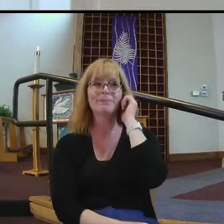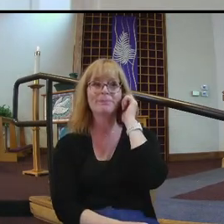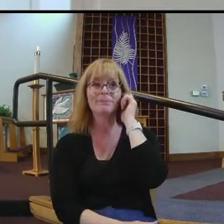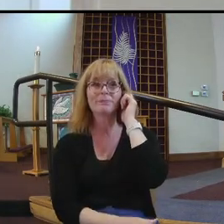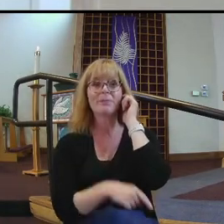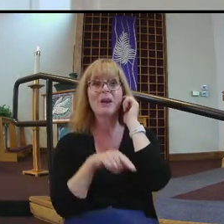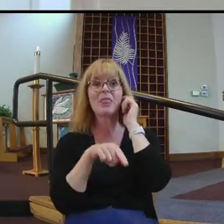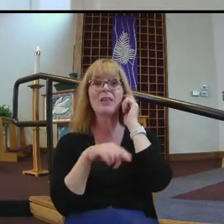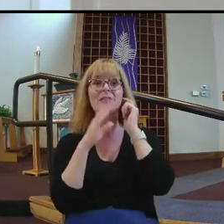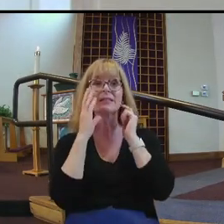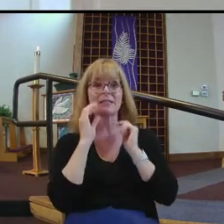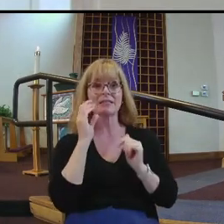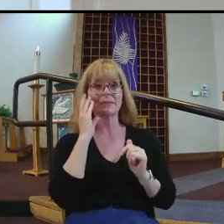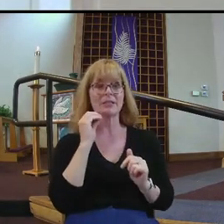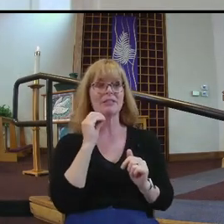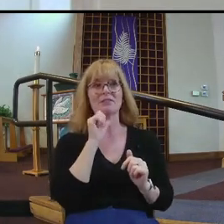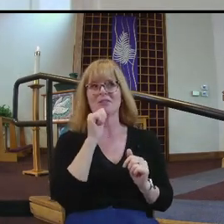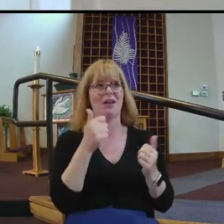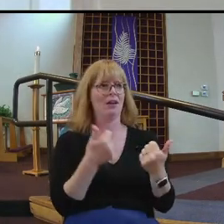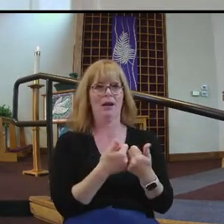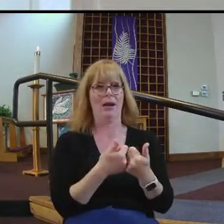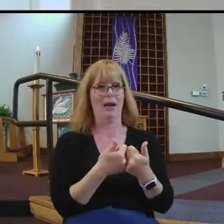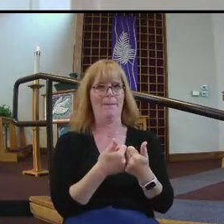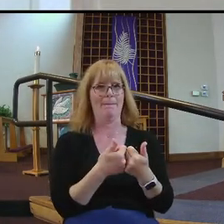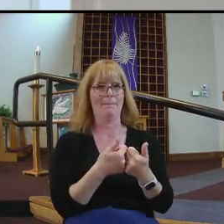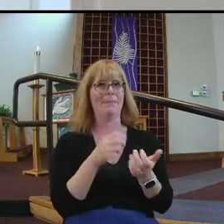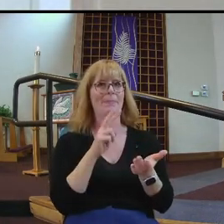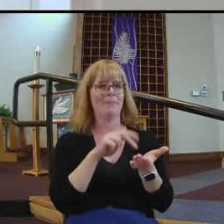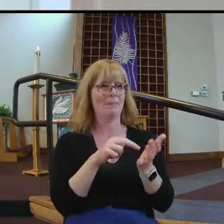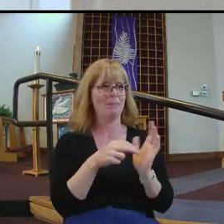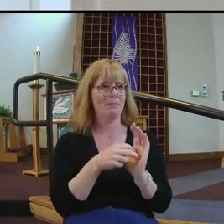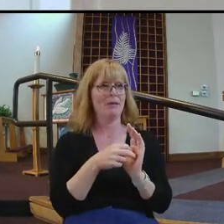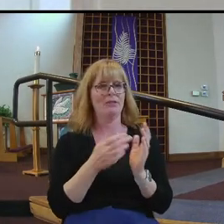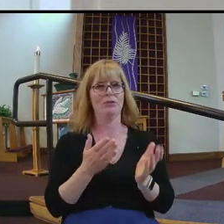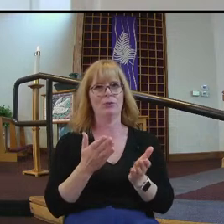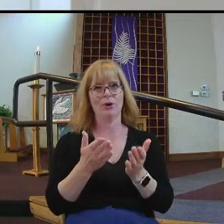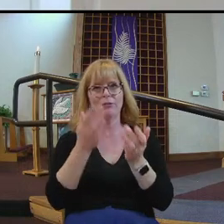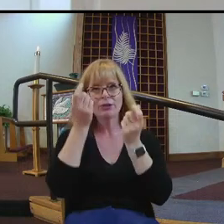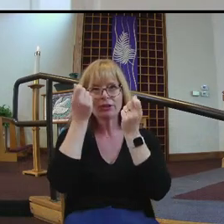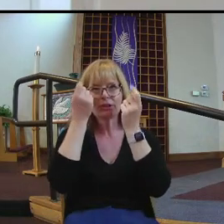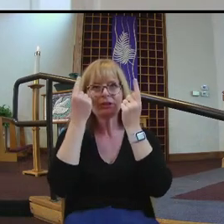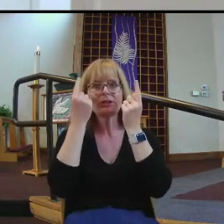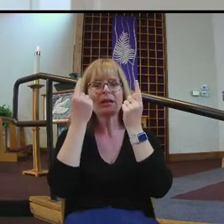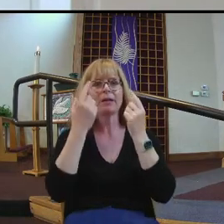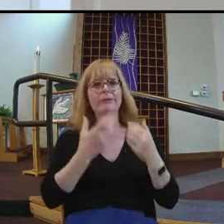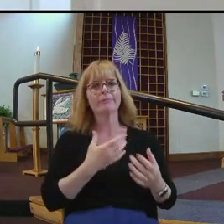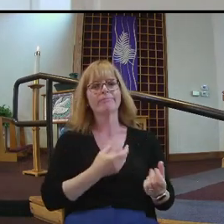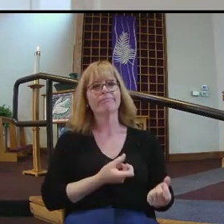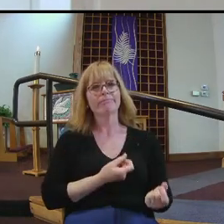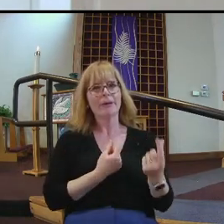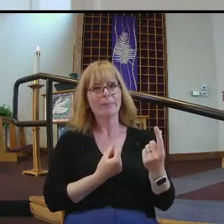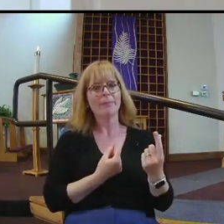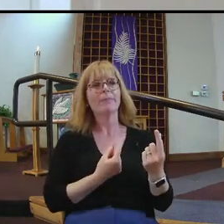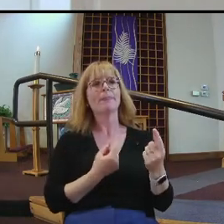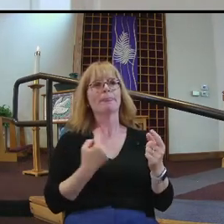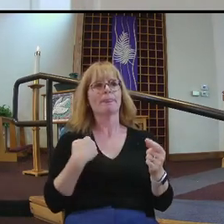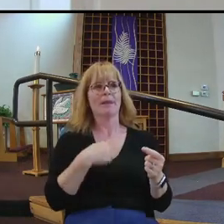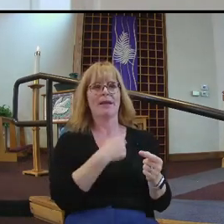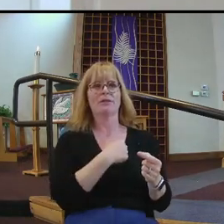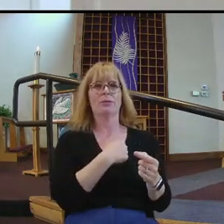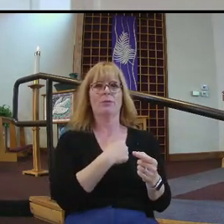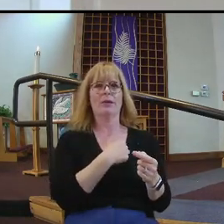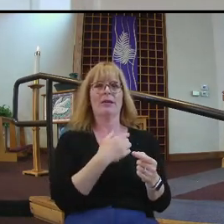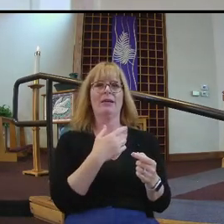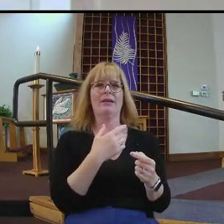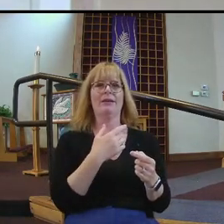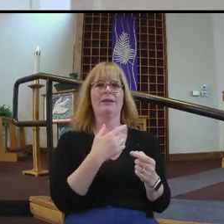This experience, which is not a game, is meant to foster understanding and compassion as we temporarily place ourselves into the